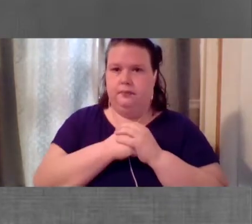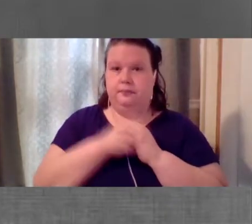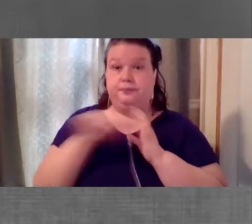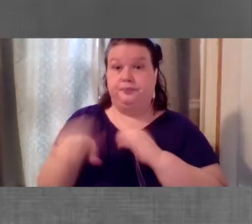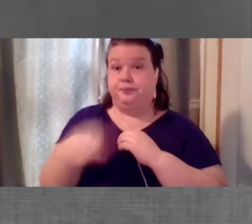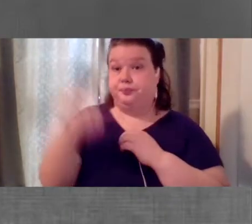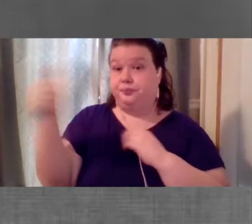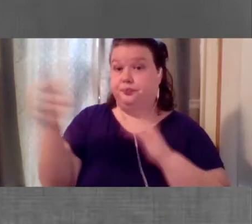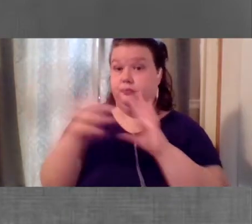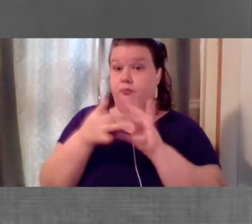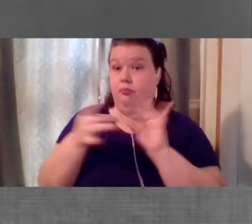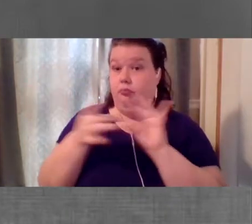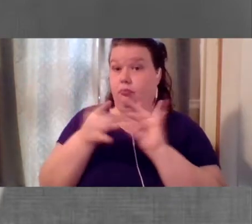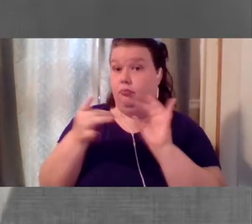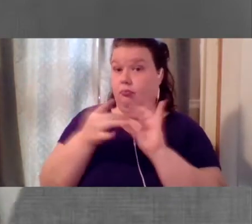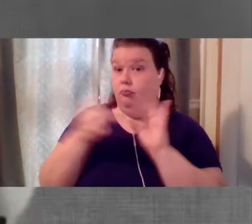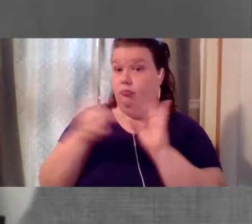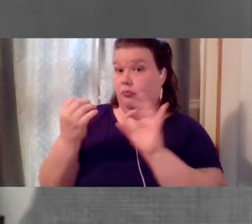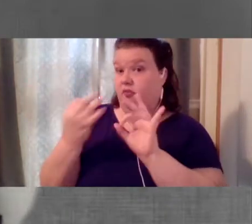feedback you want to share?